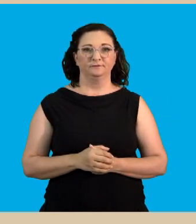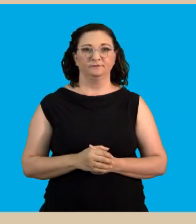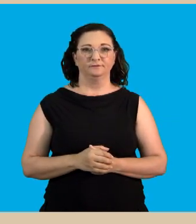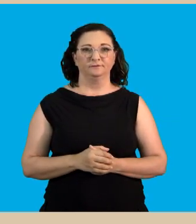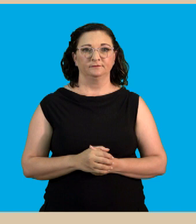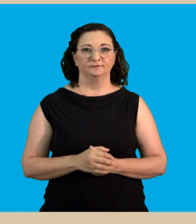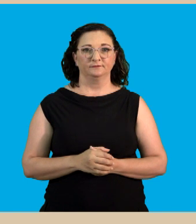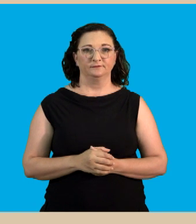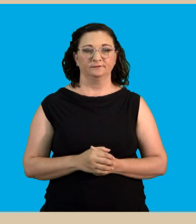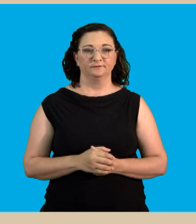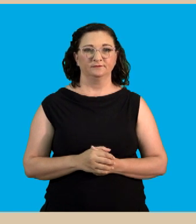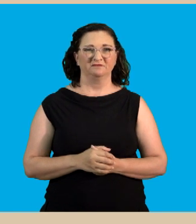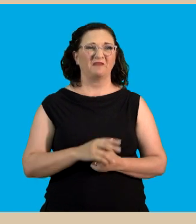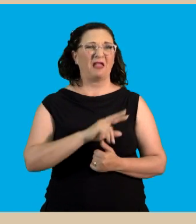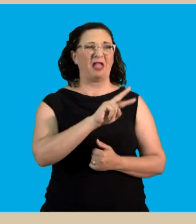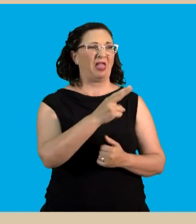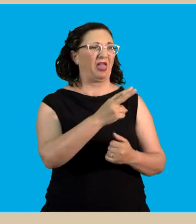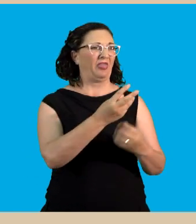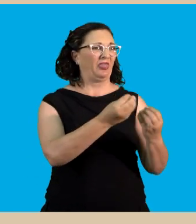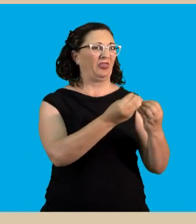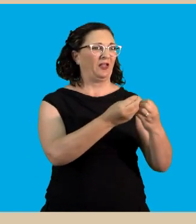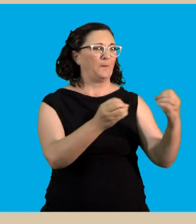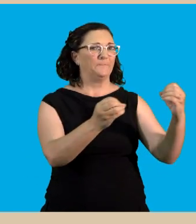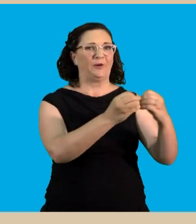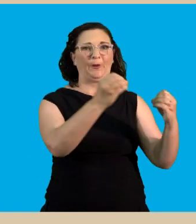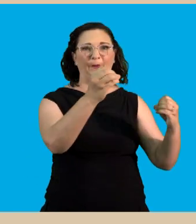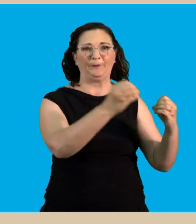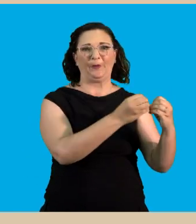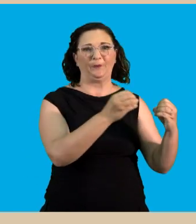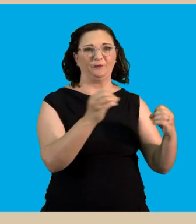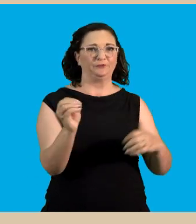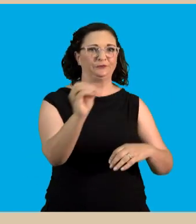clear of other objects,